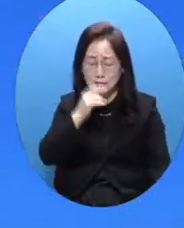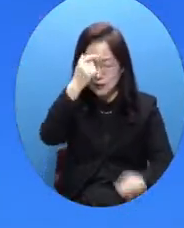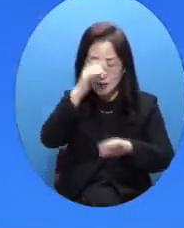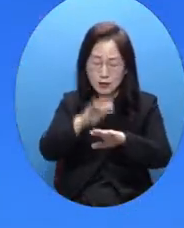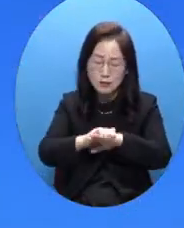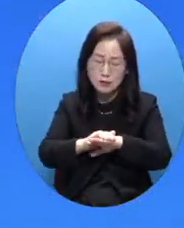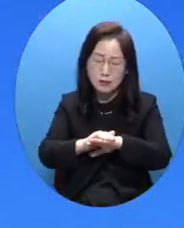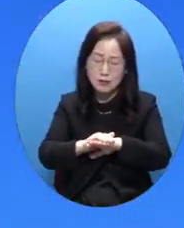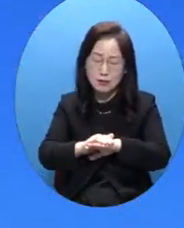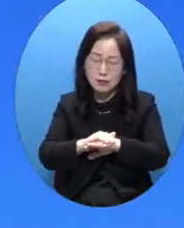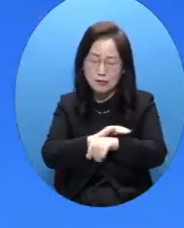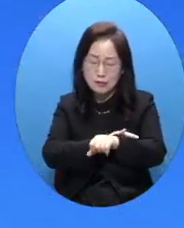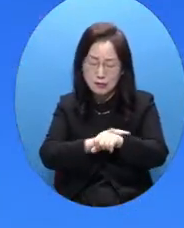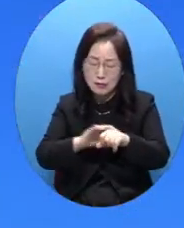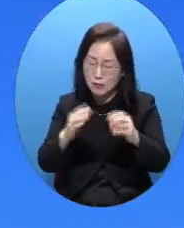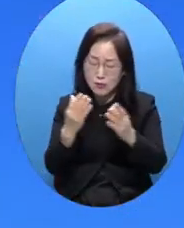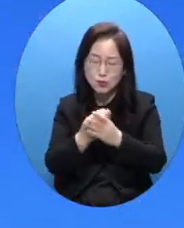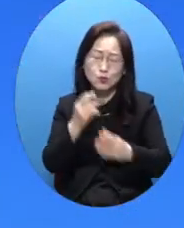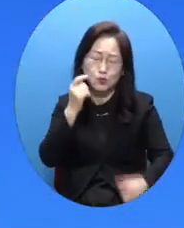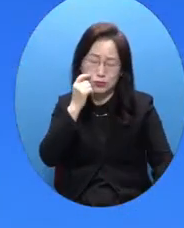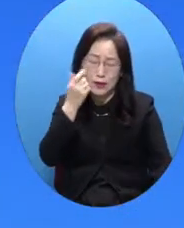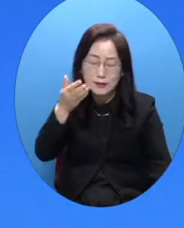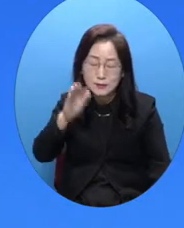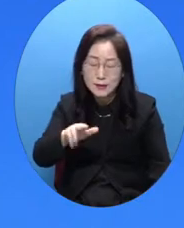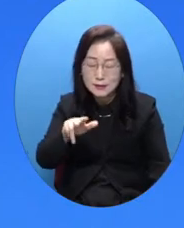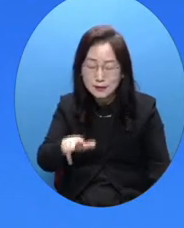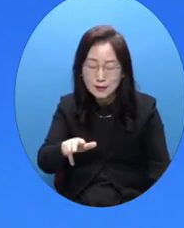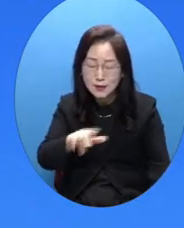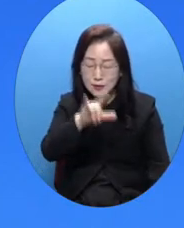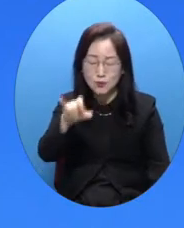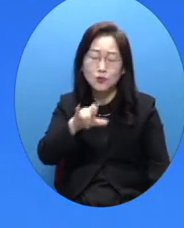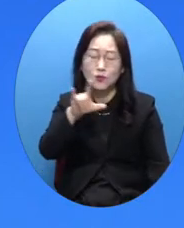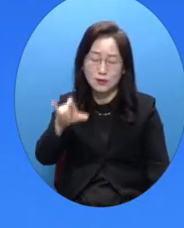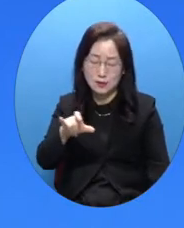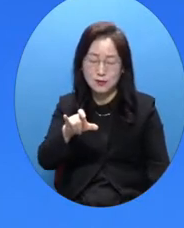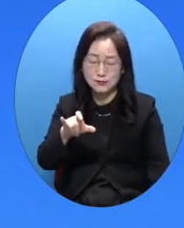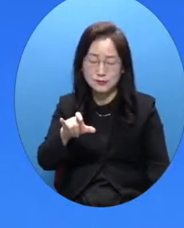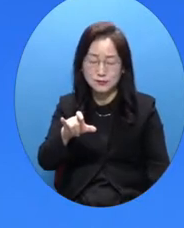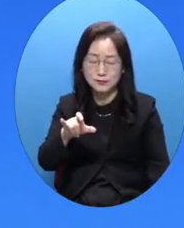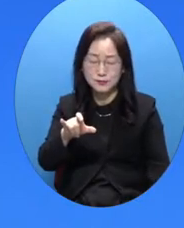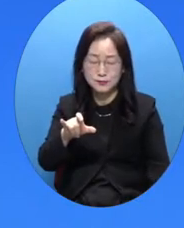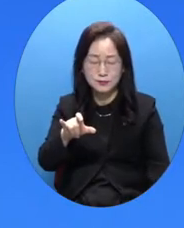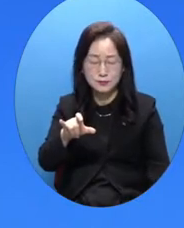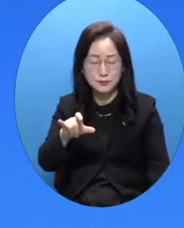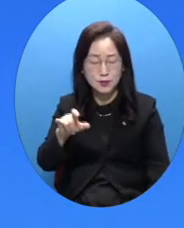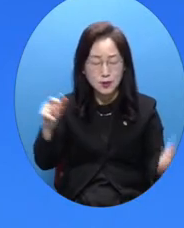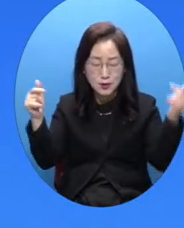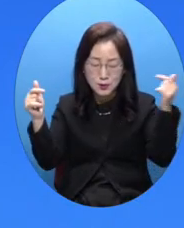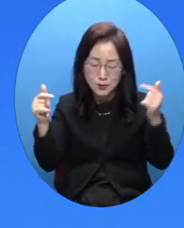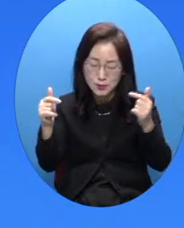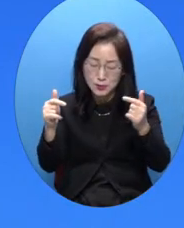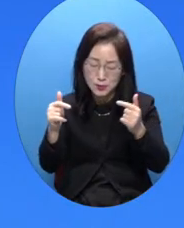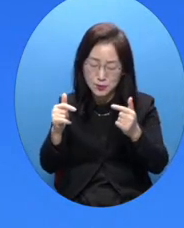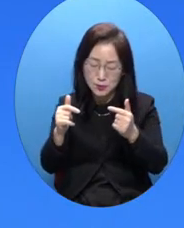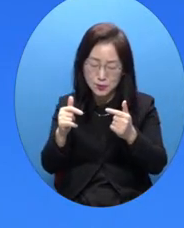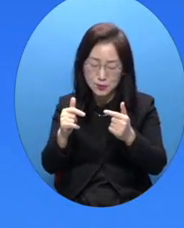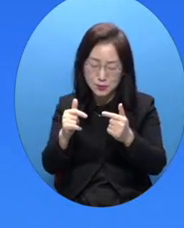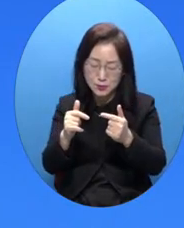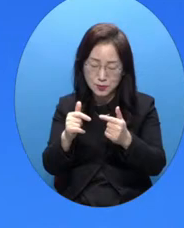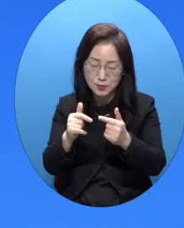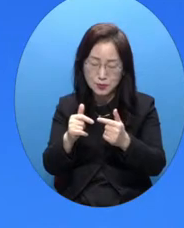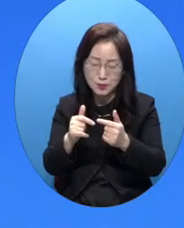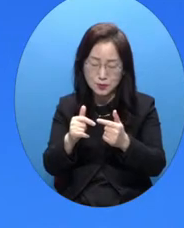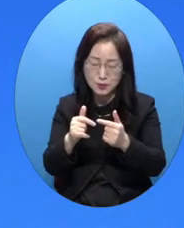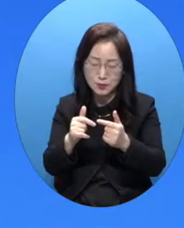for the past three years we all of us can come not all of us could come to the church because